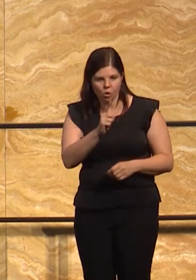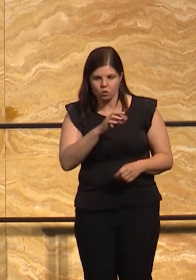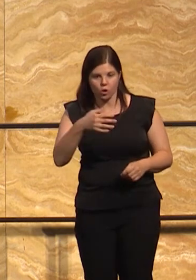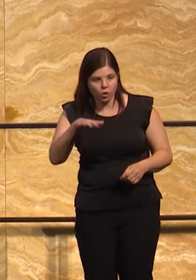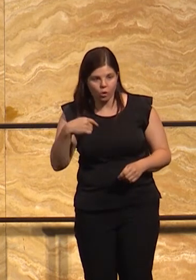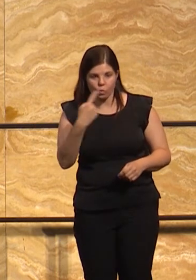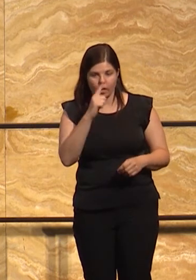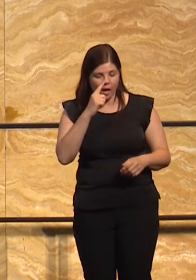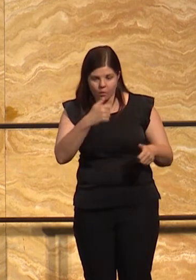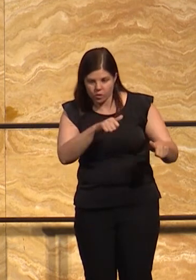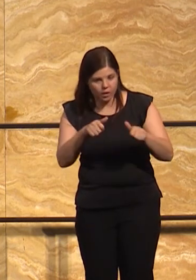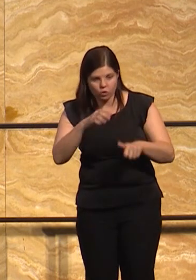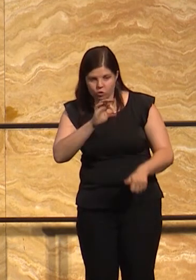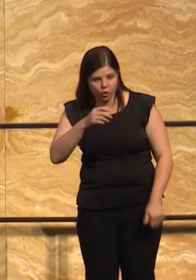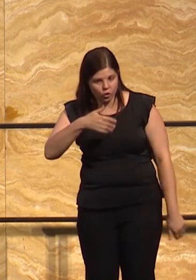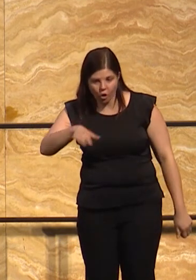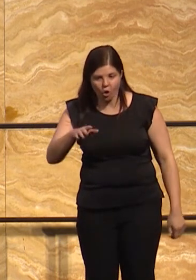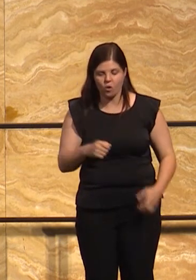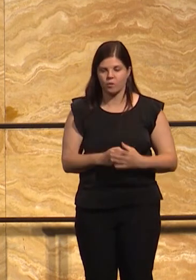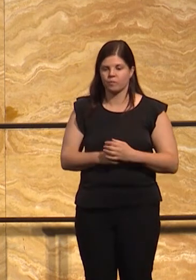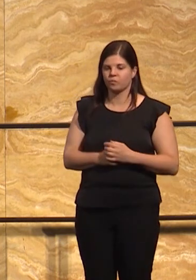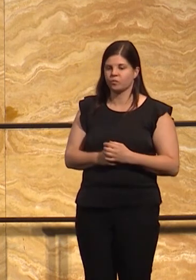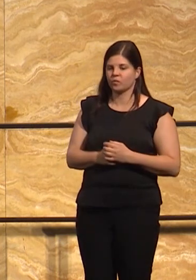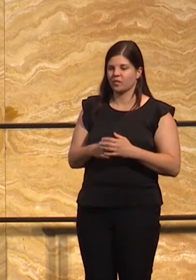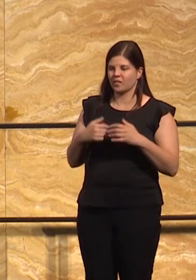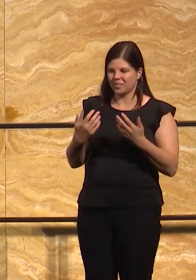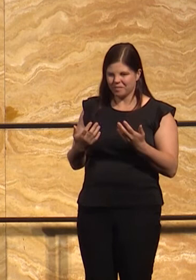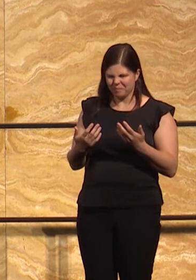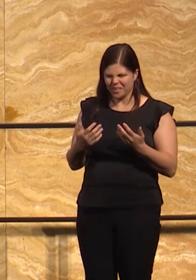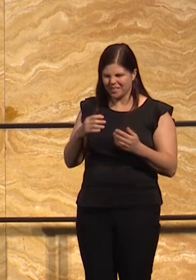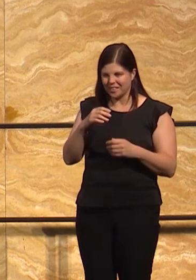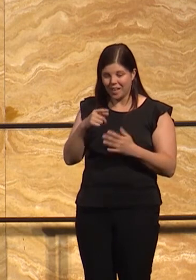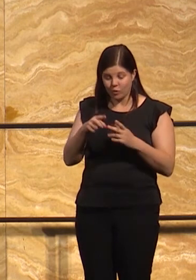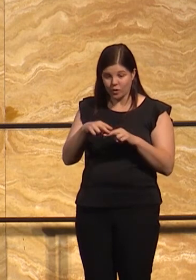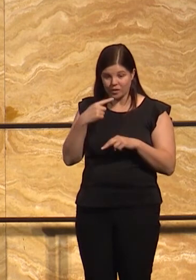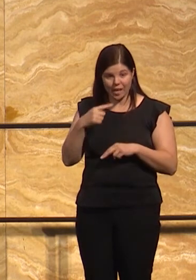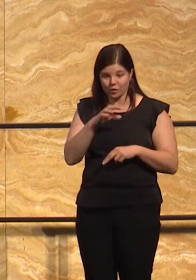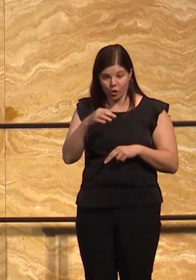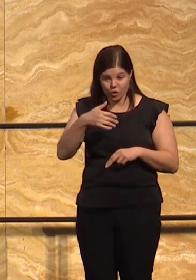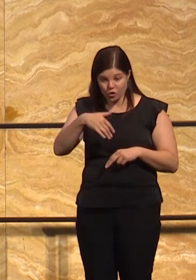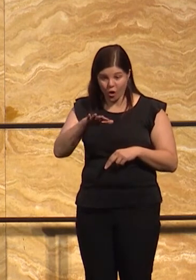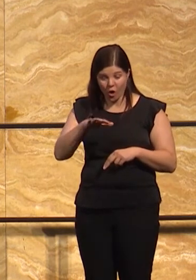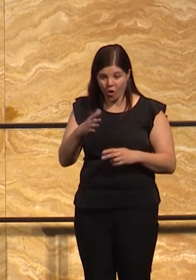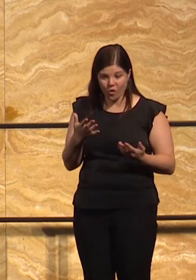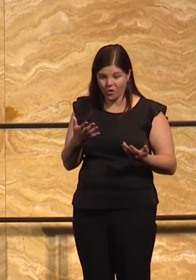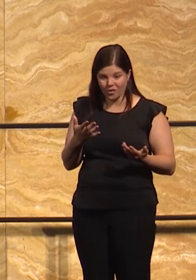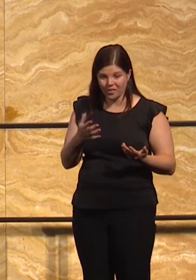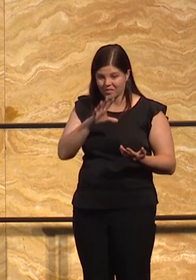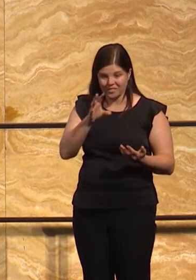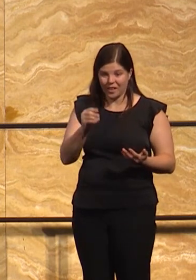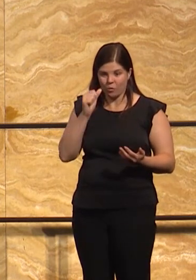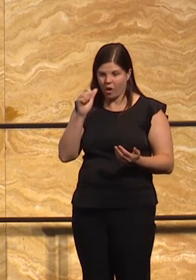protect you. But of course, that don't go to an African Union that was funded by the European Union, even to go on that mission, I